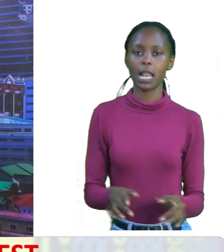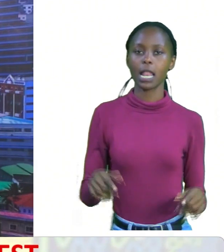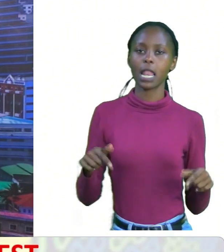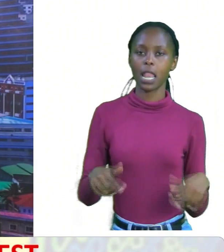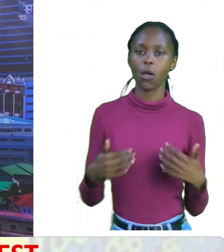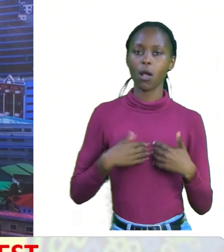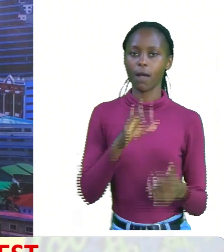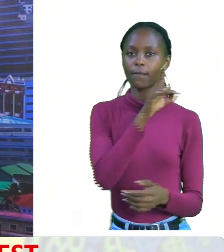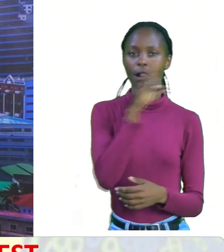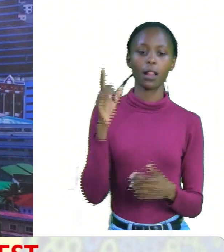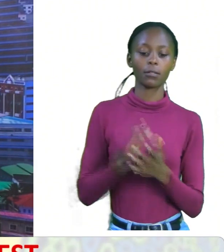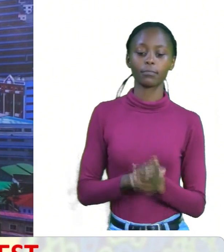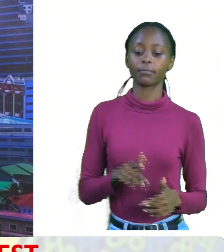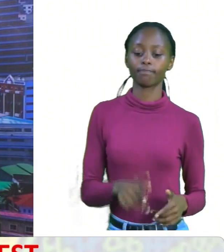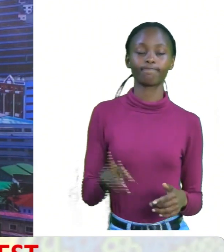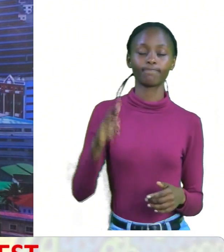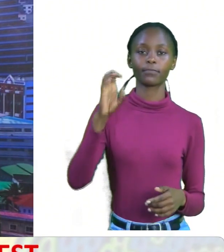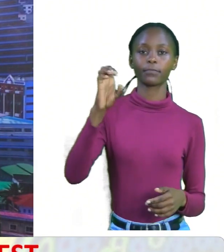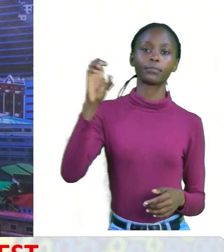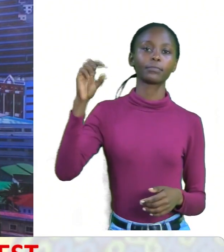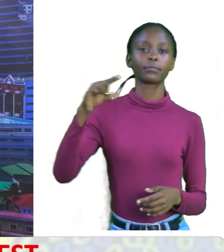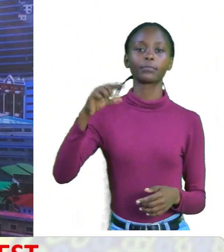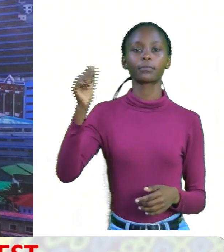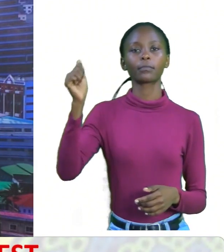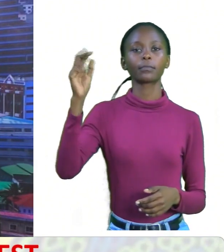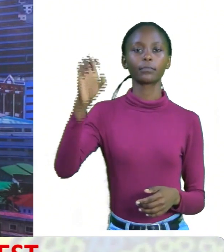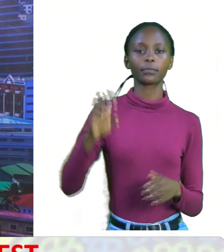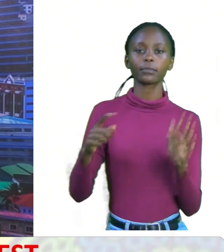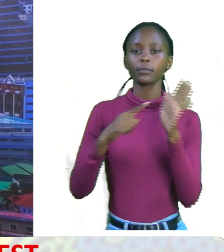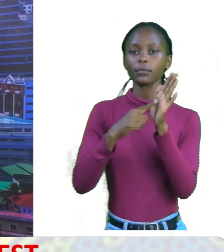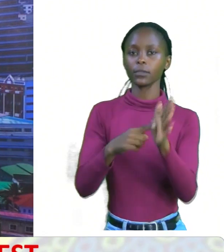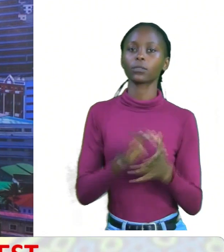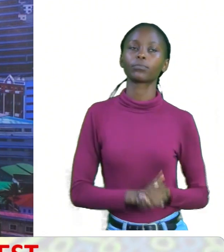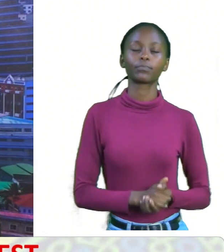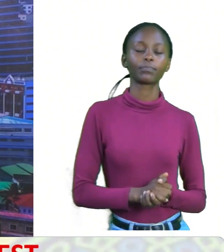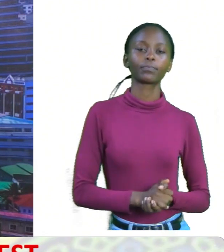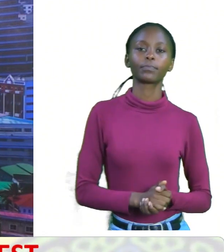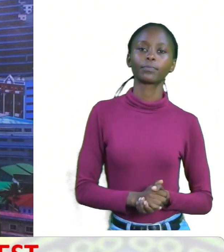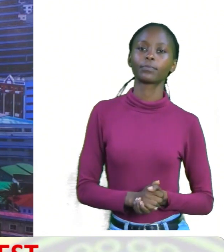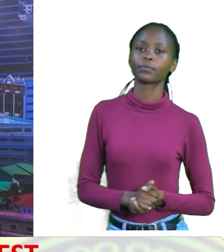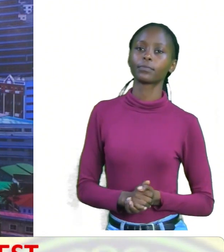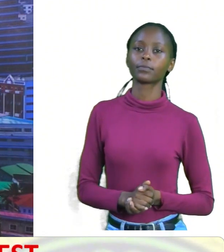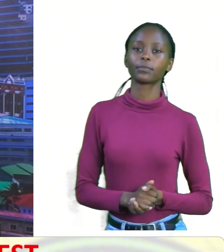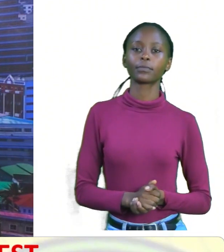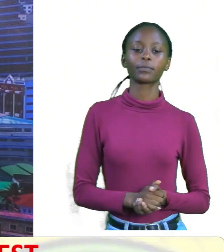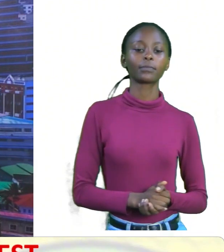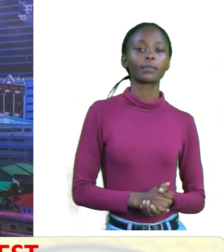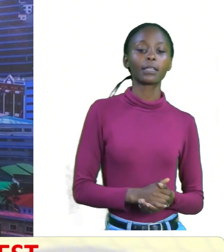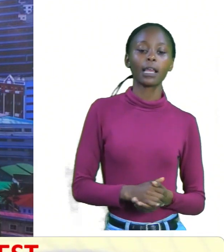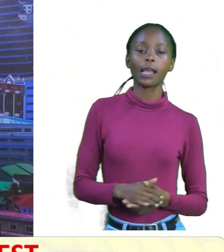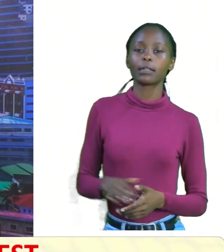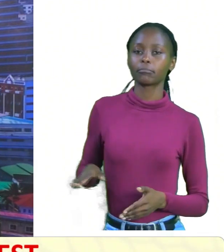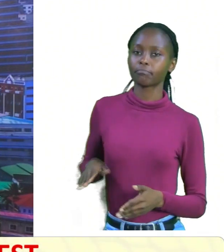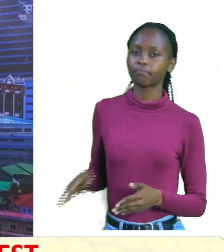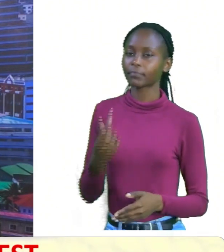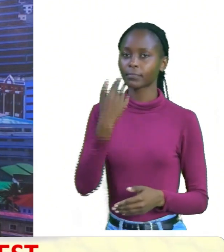Lakini it has been reggae first, none. Hakuna show ingine imeshika kama hii. Mnajua Smollett amepitia ngoma, alituambia anything to do with reggae, na